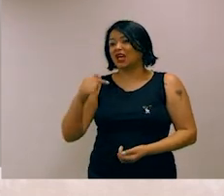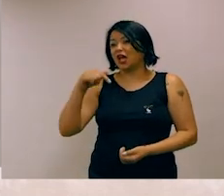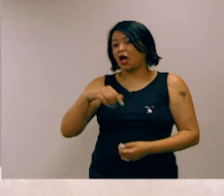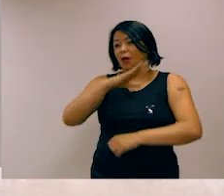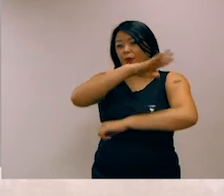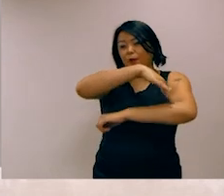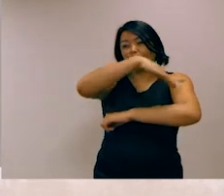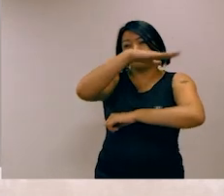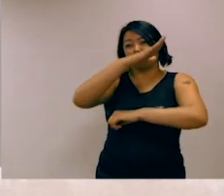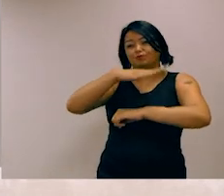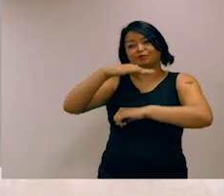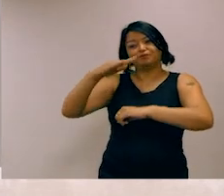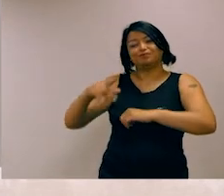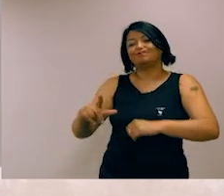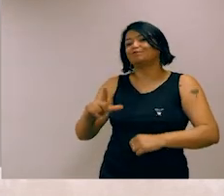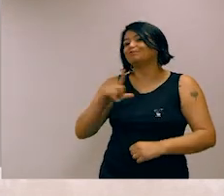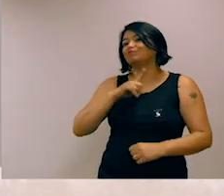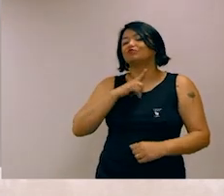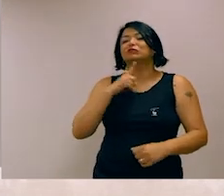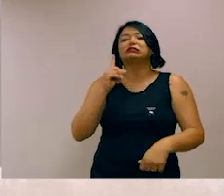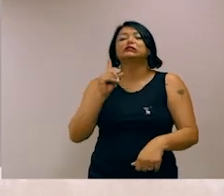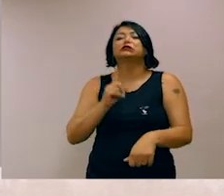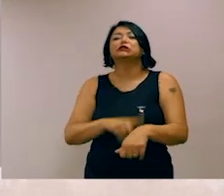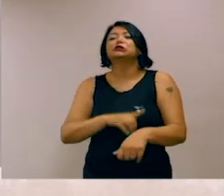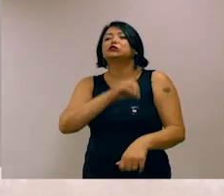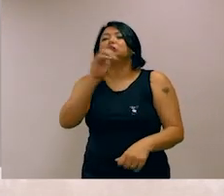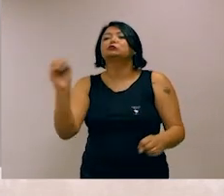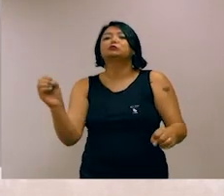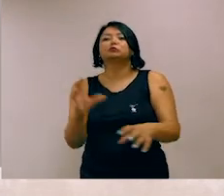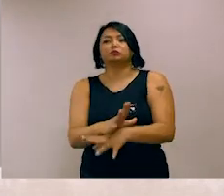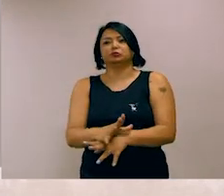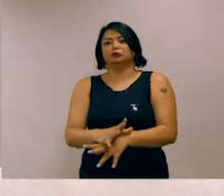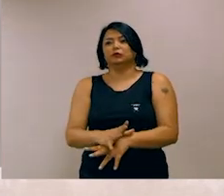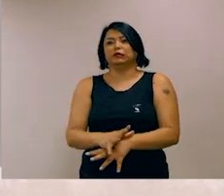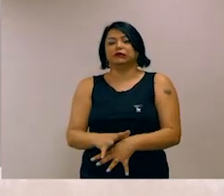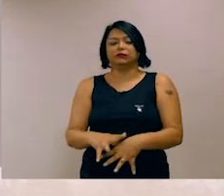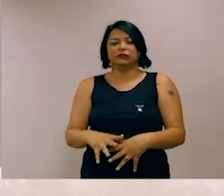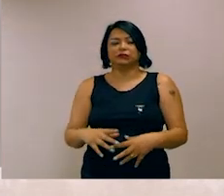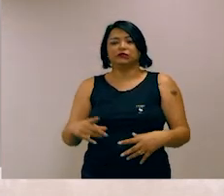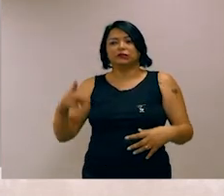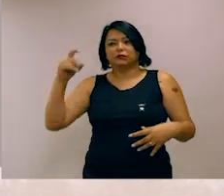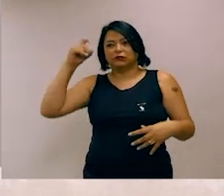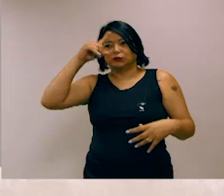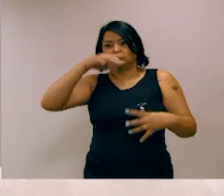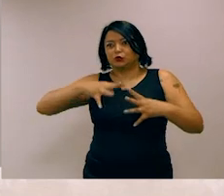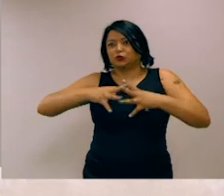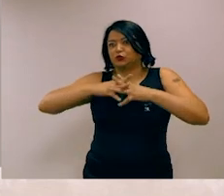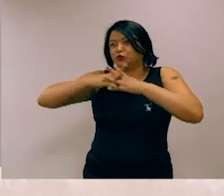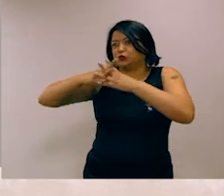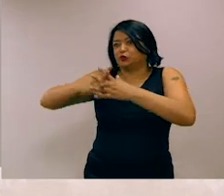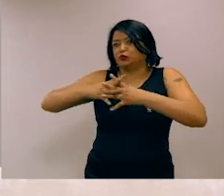this is an unprecedented operation. So it's extremely complex.